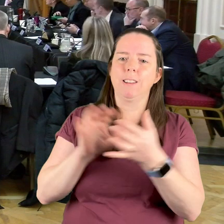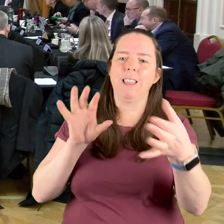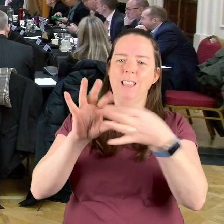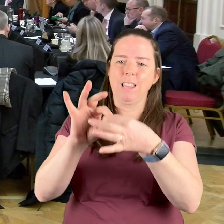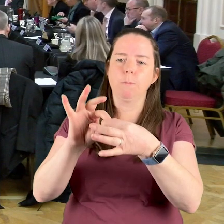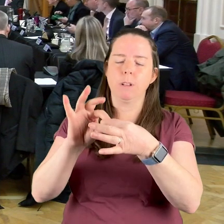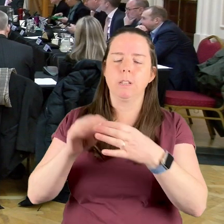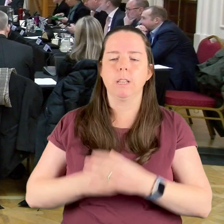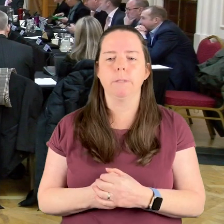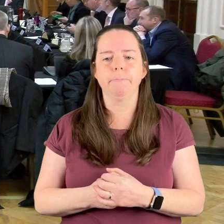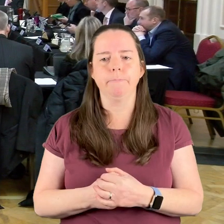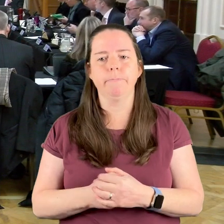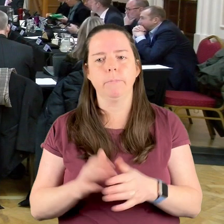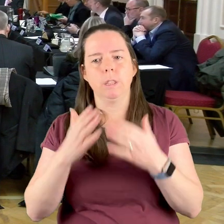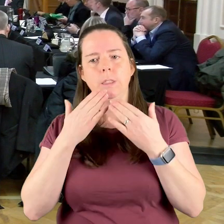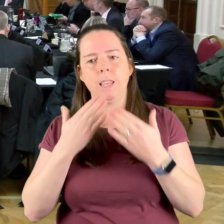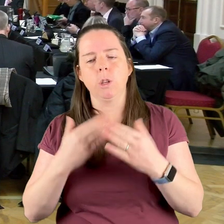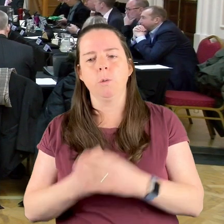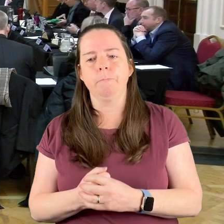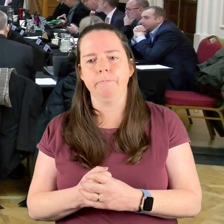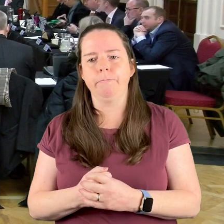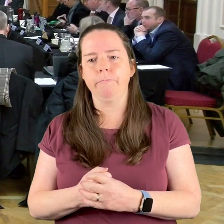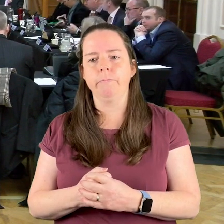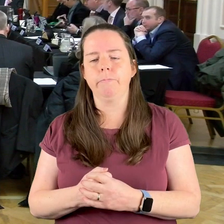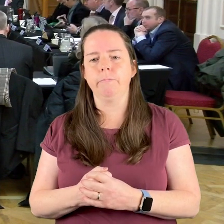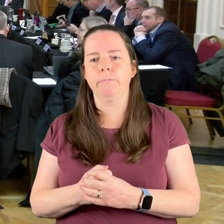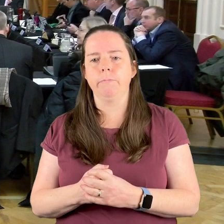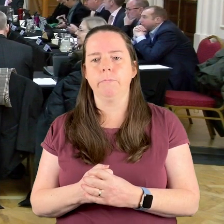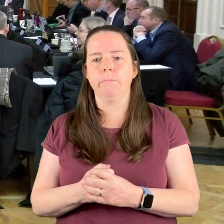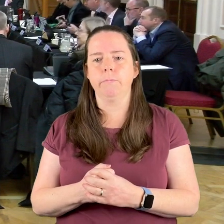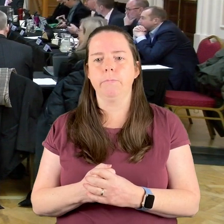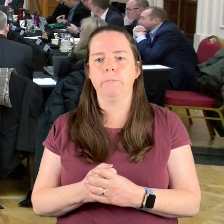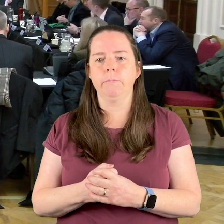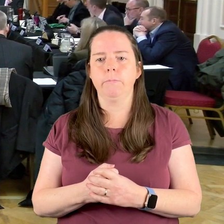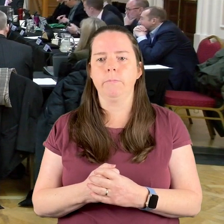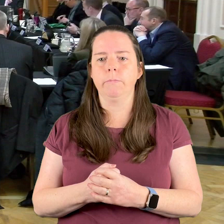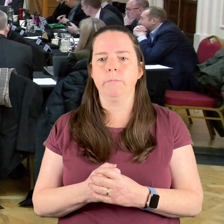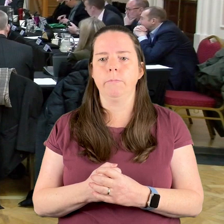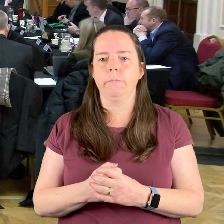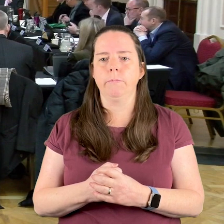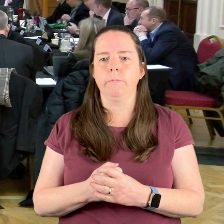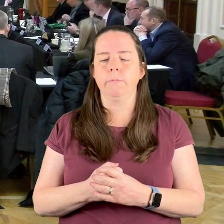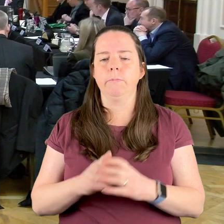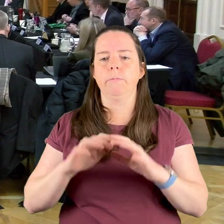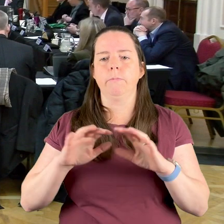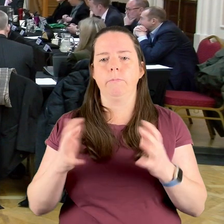get the right level of engagement at both levels. Thank you.